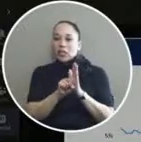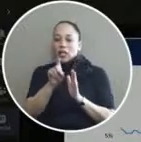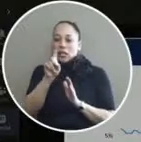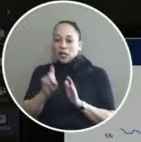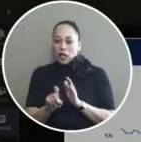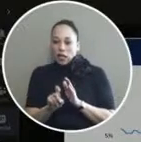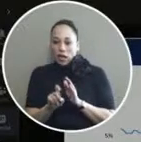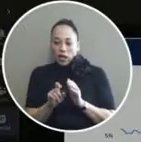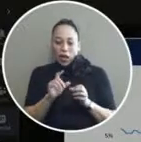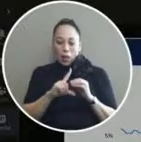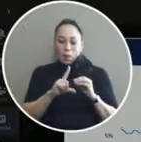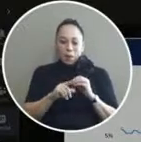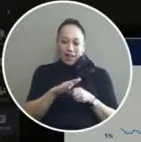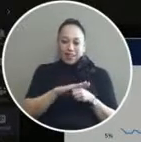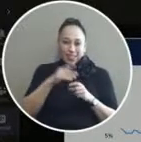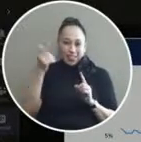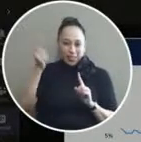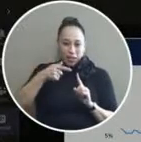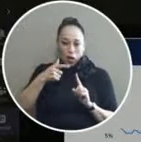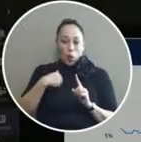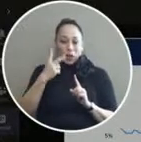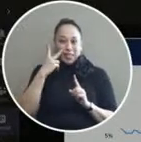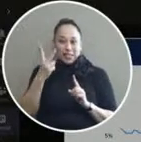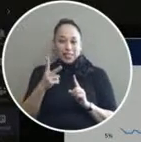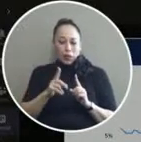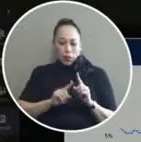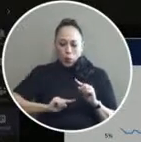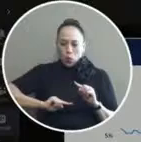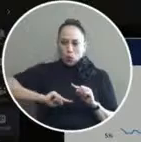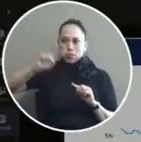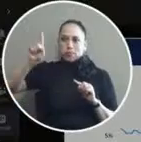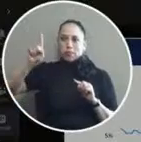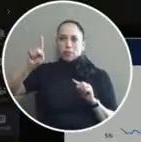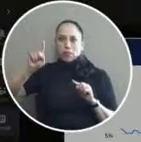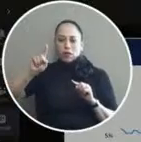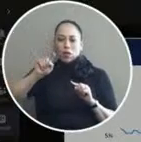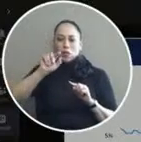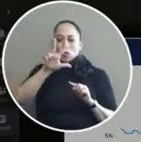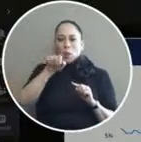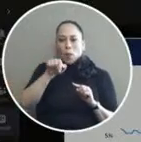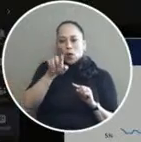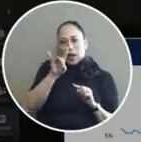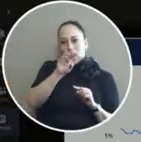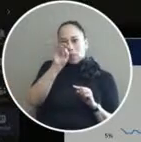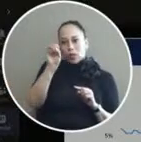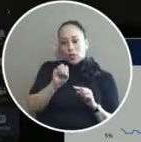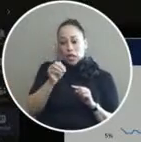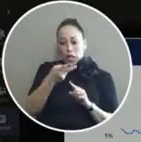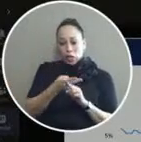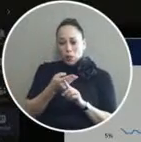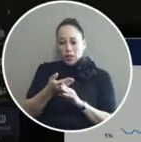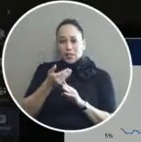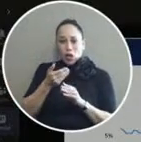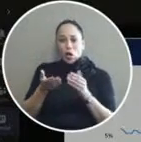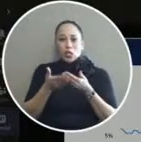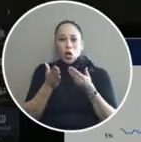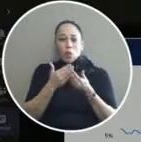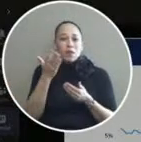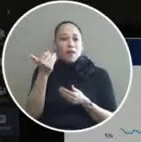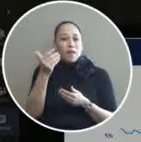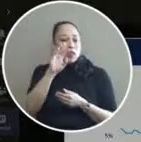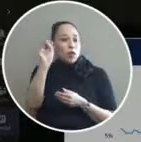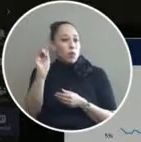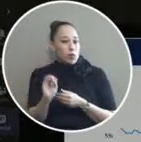County specifically. We see that huge spike in unemployment from 3.8% in just 2 months ago to almost